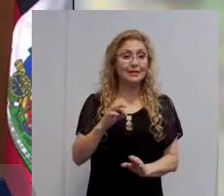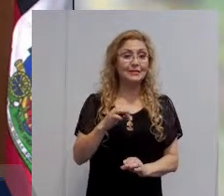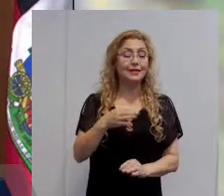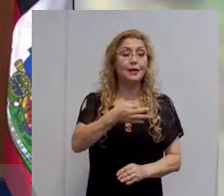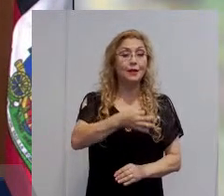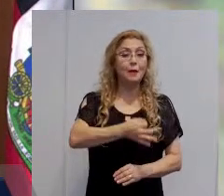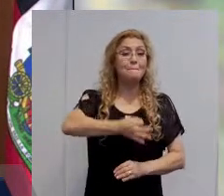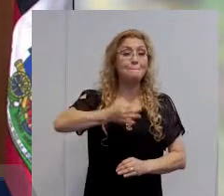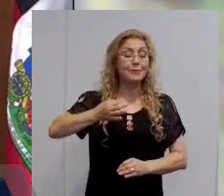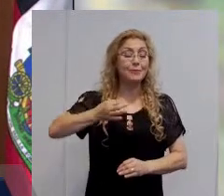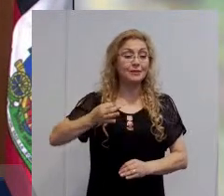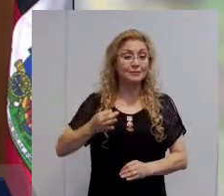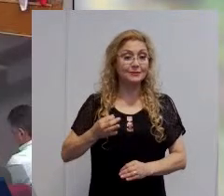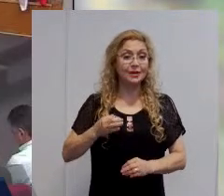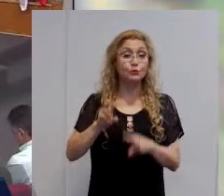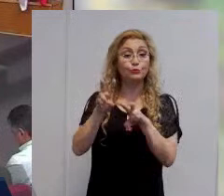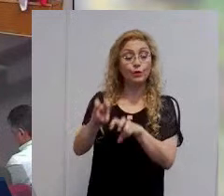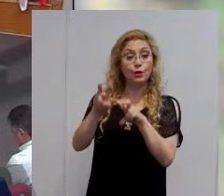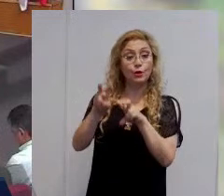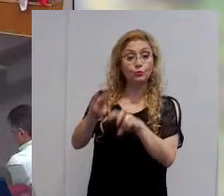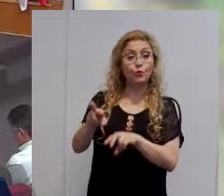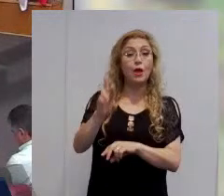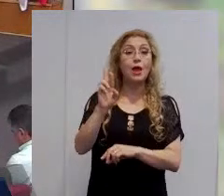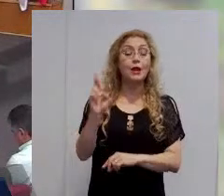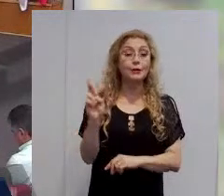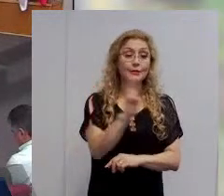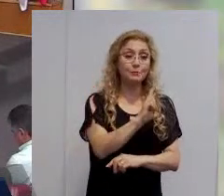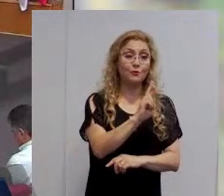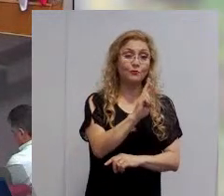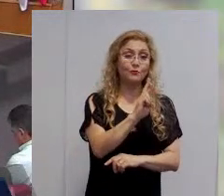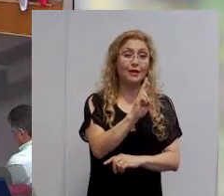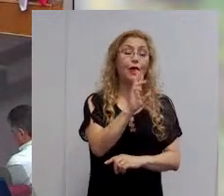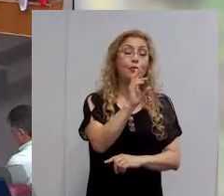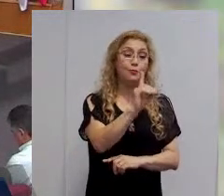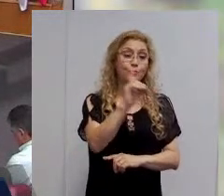of Agriculture of the Dominican Republic.